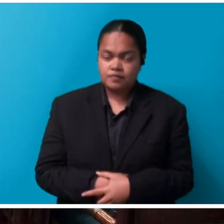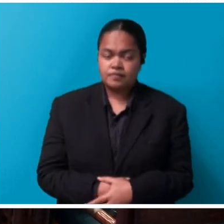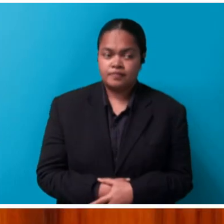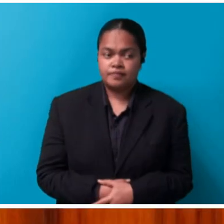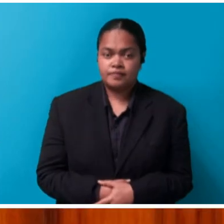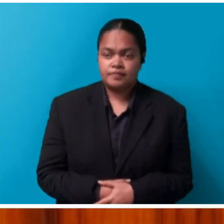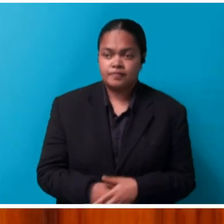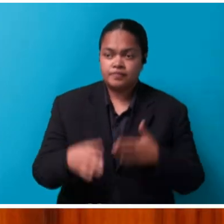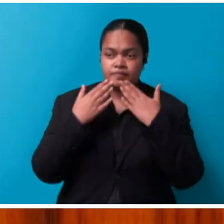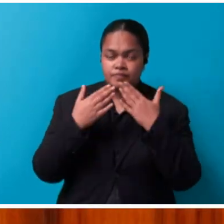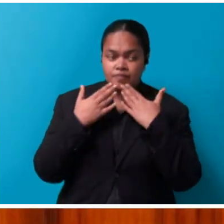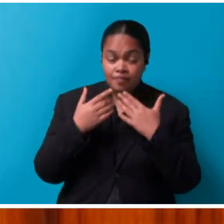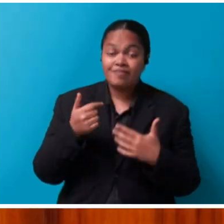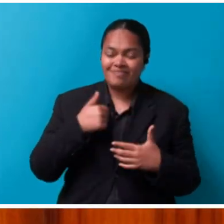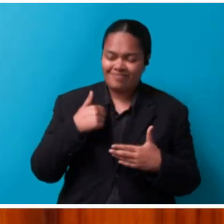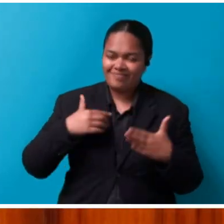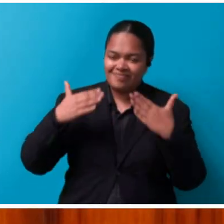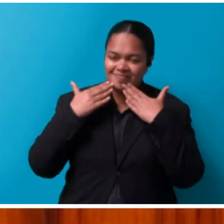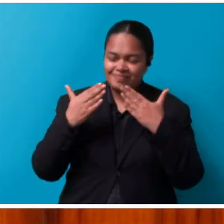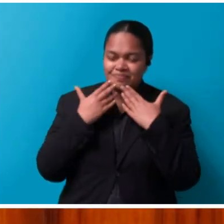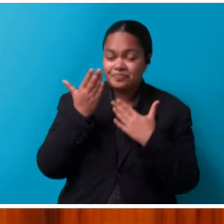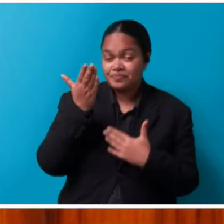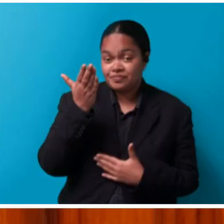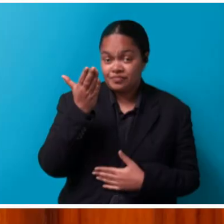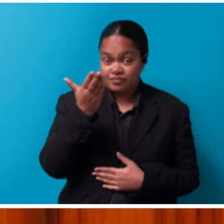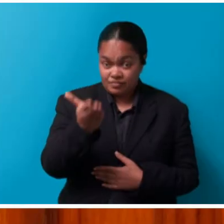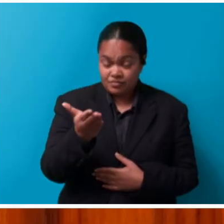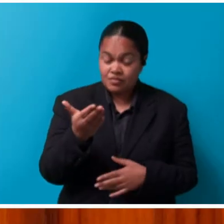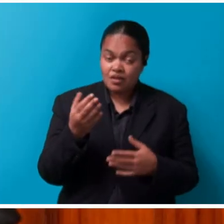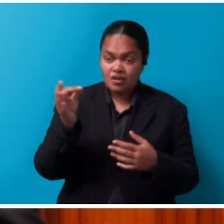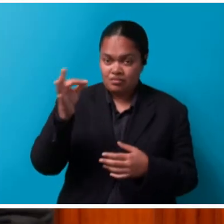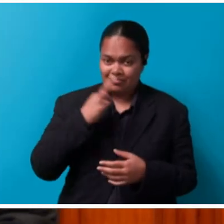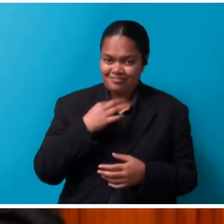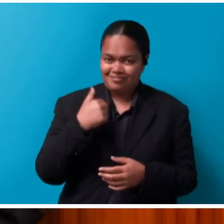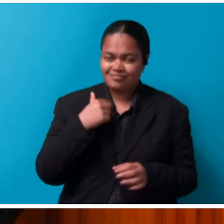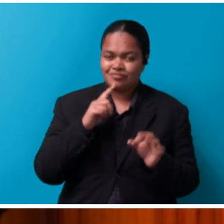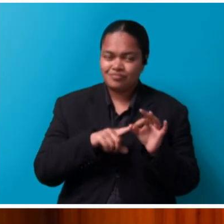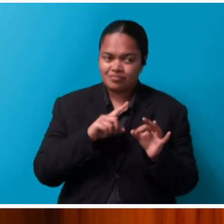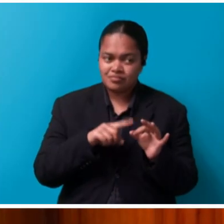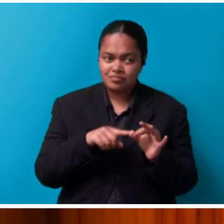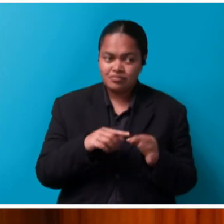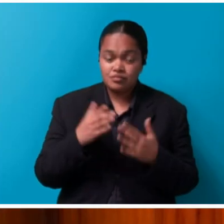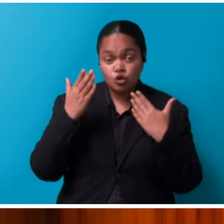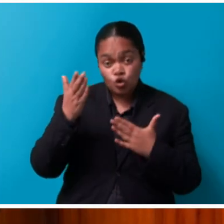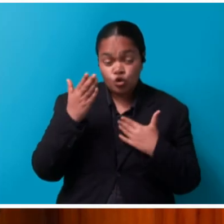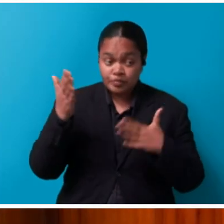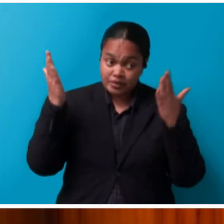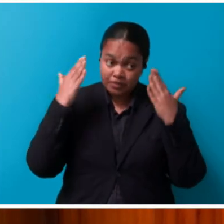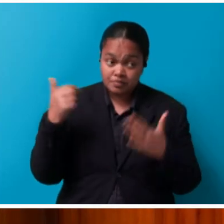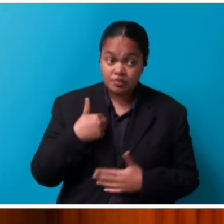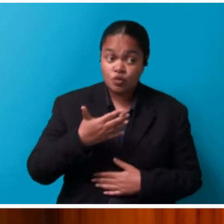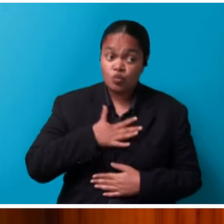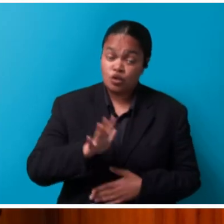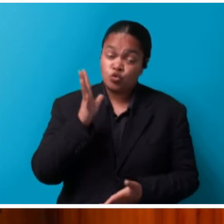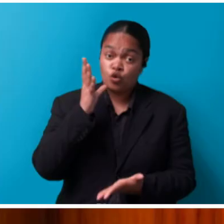Thank you, Honourable Speaker. I thank the Honourable Koya for the question. Honourable Speaker, I want to confirm that